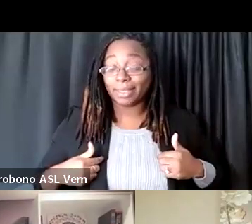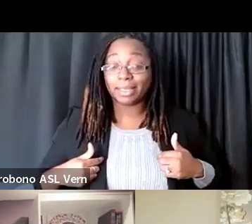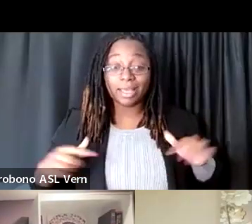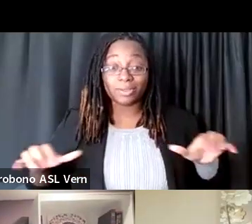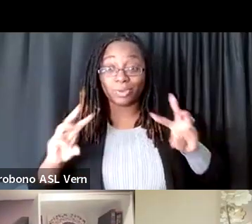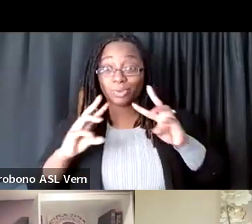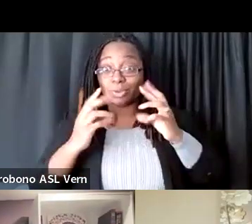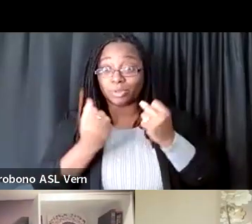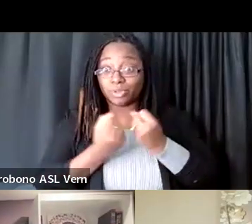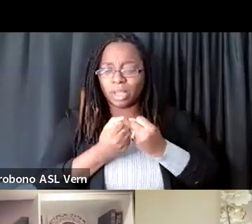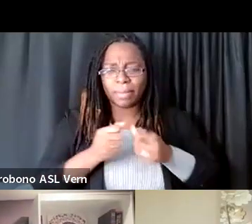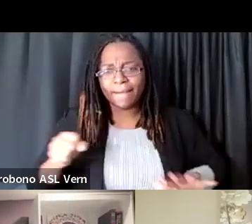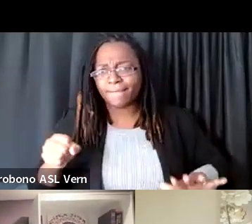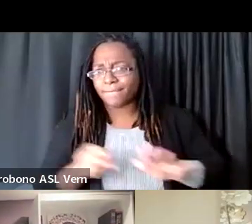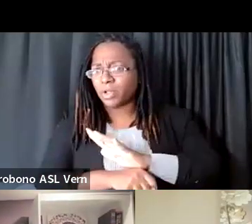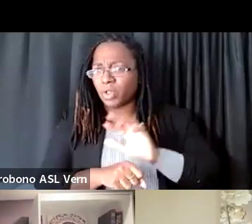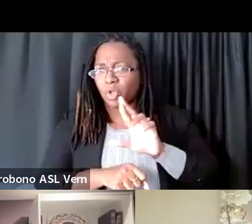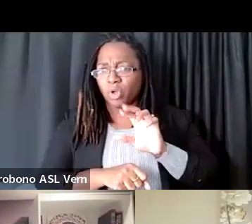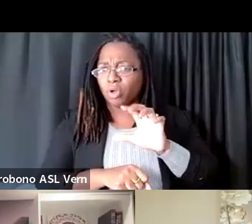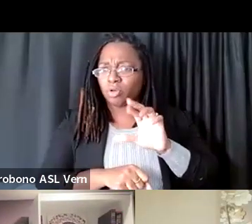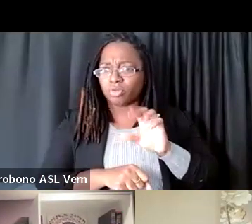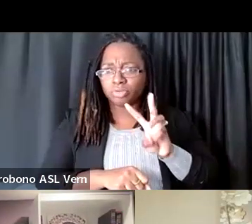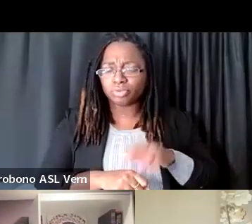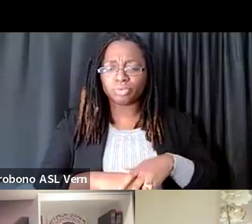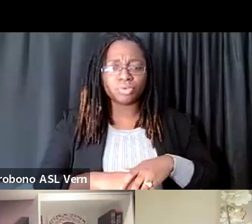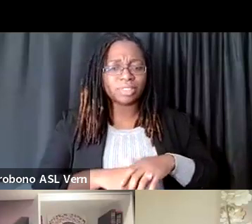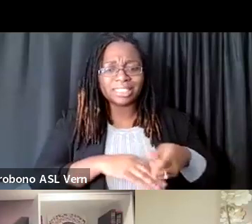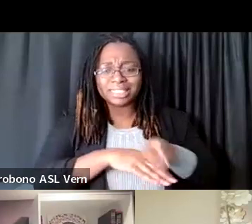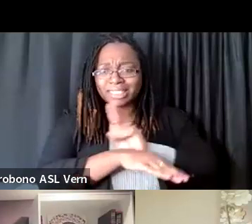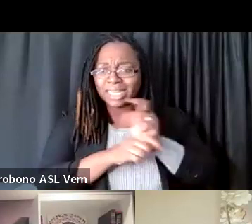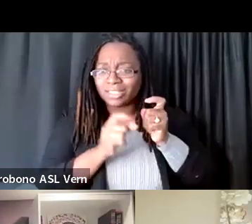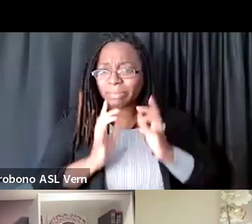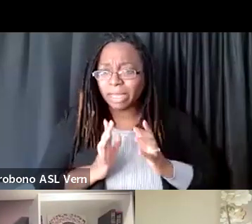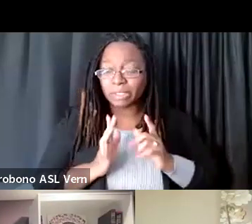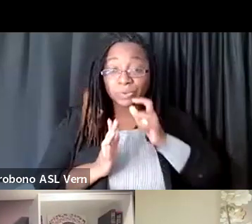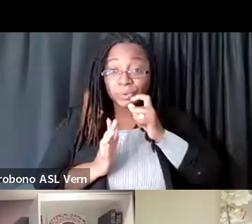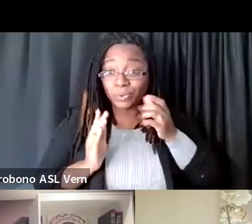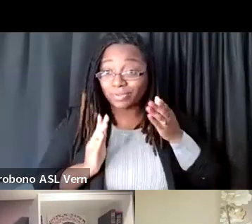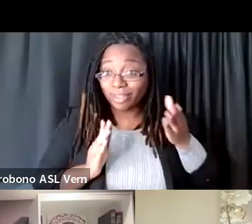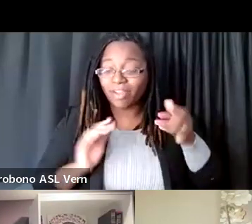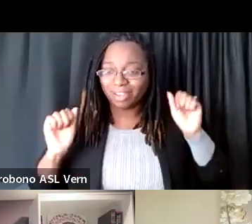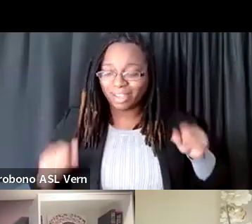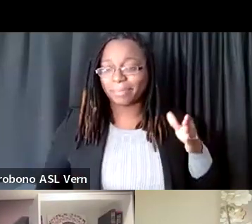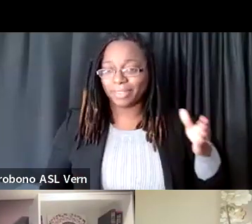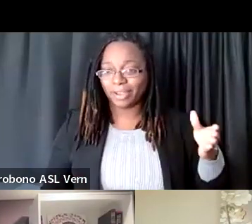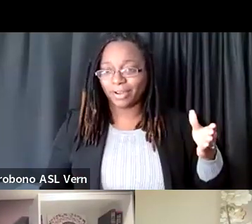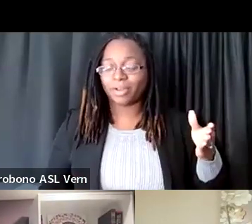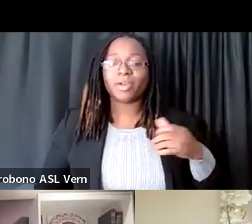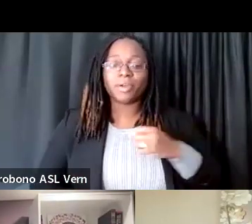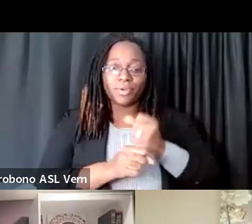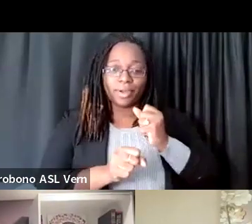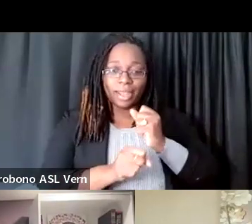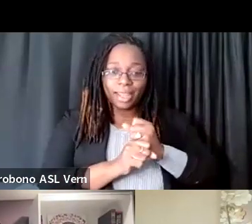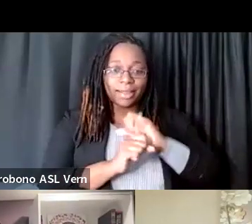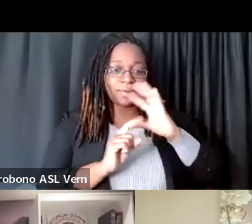crew, you know, stage manager, everyone, whoever can be present is present, so that we create a culture of consent. What does that mean? That means